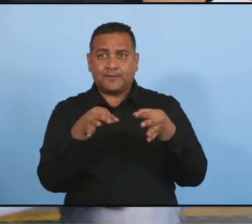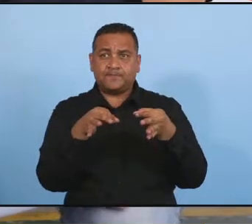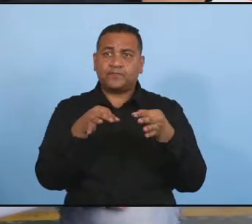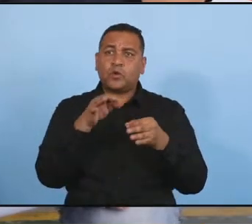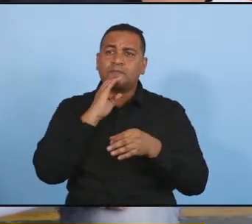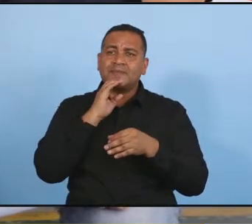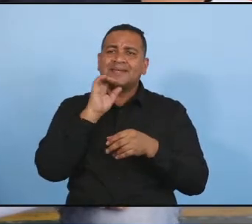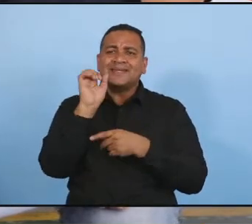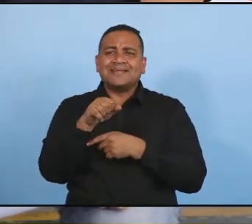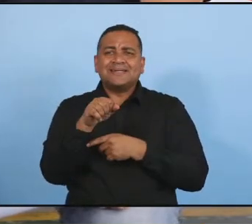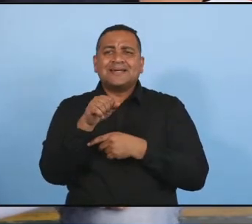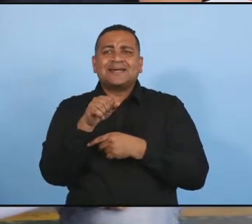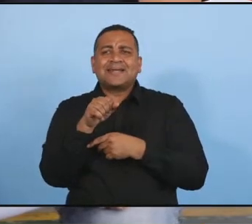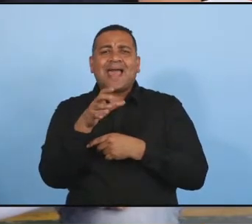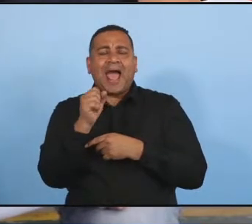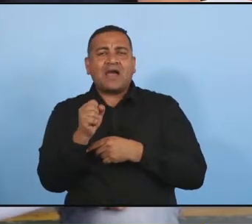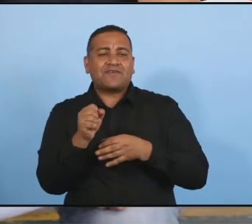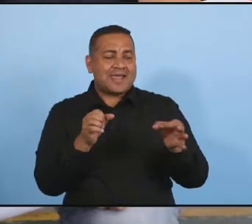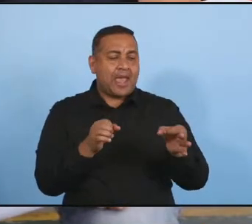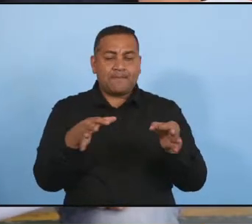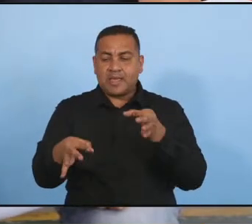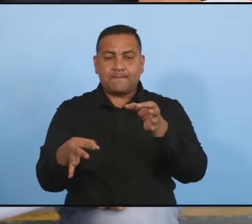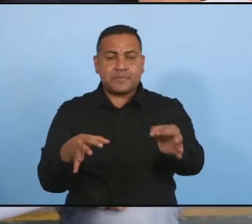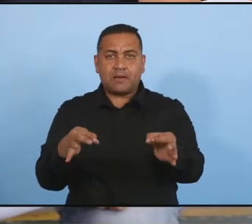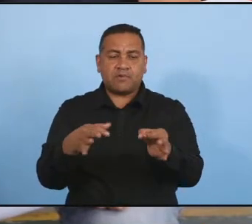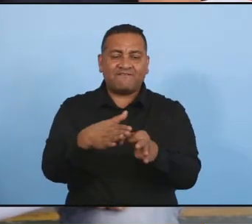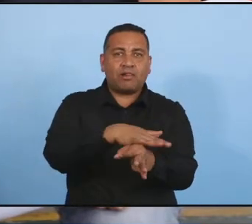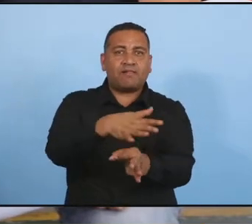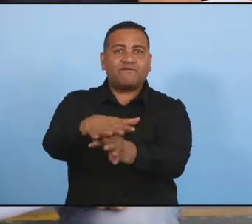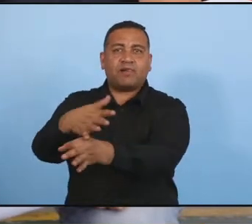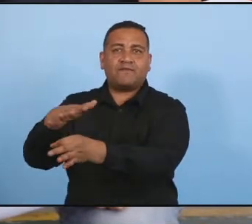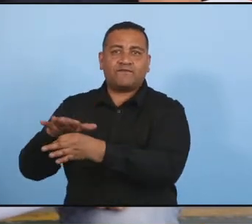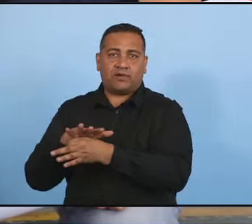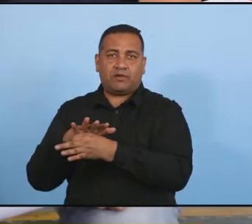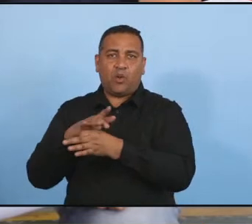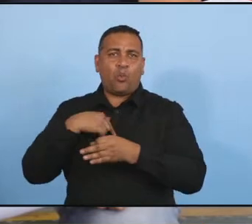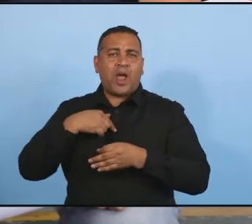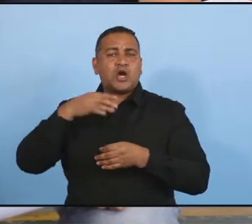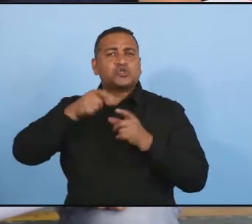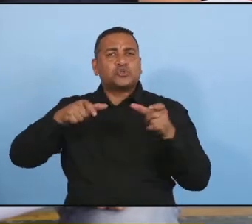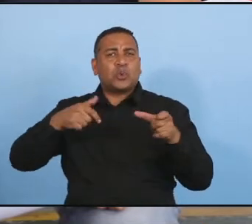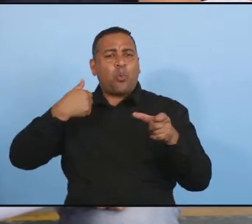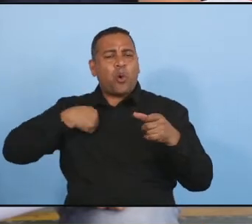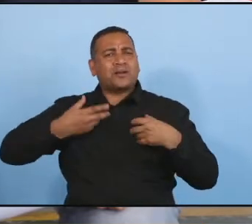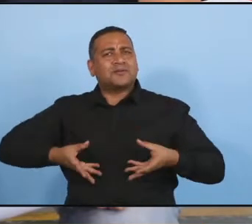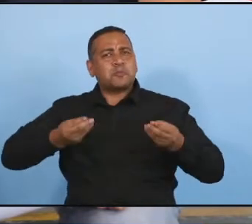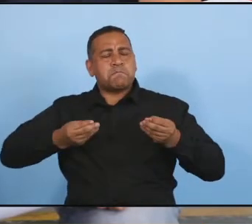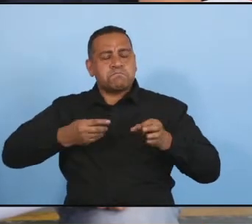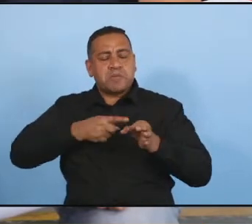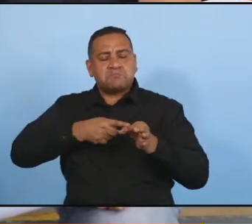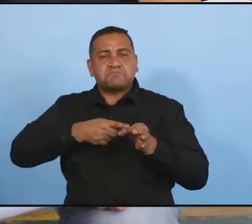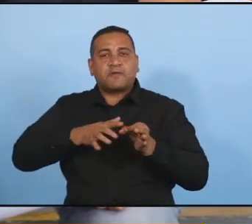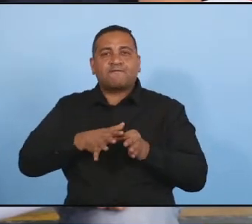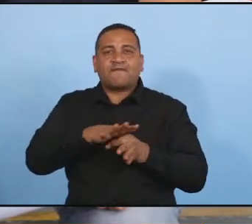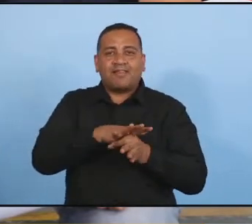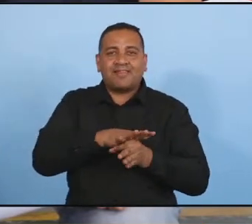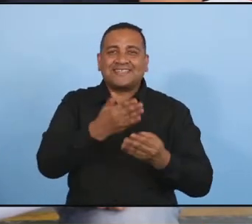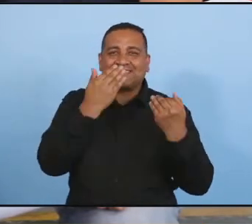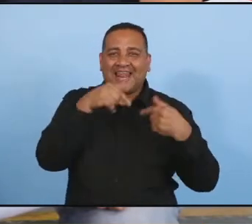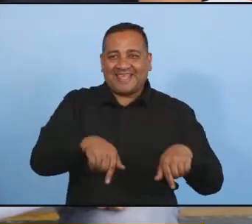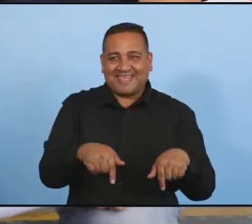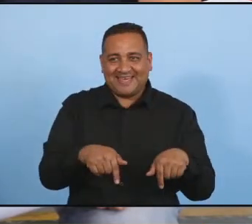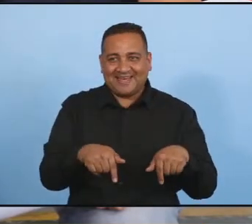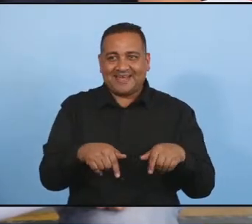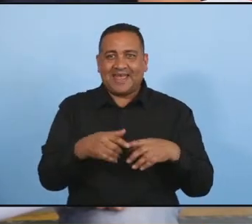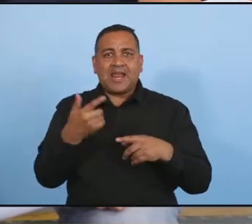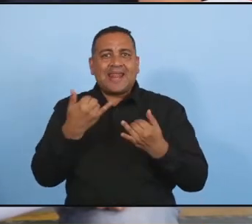gaps because I always get calls or get emails to say, we're looking for CNC guys. Don't you have students that can program that? Don't you have